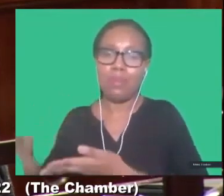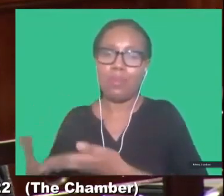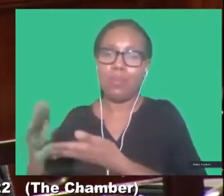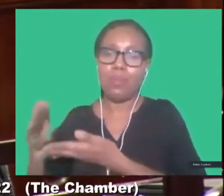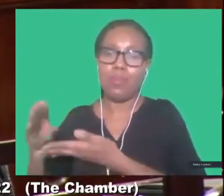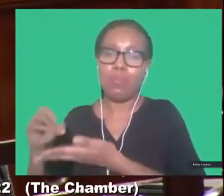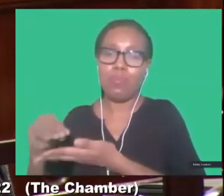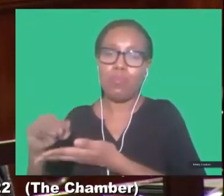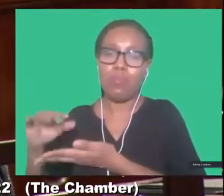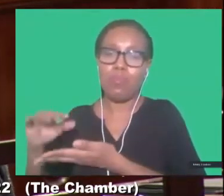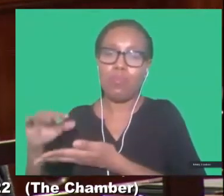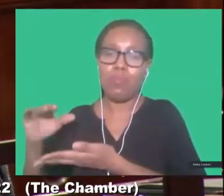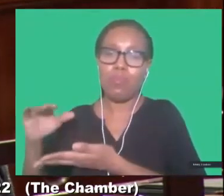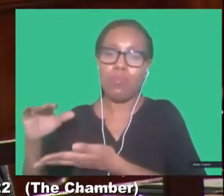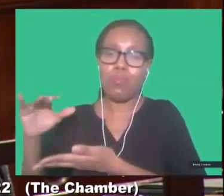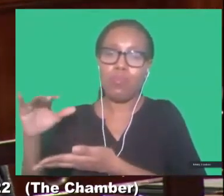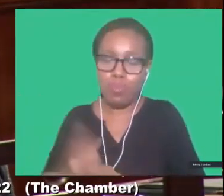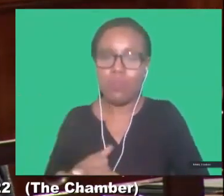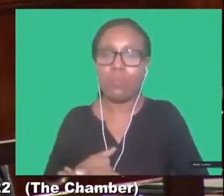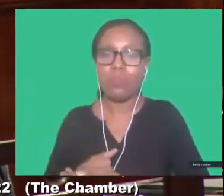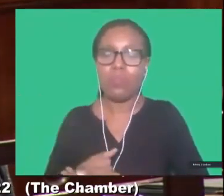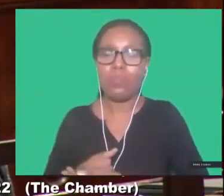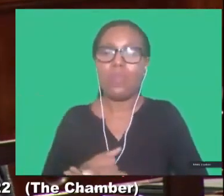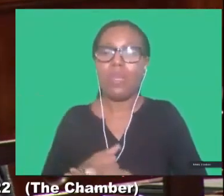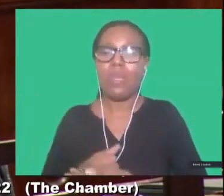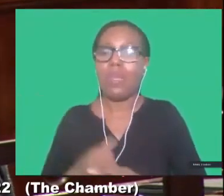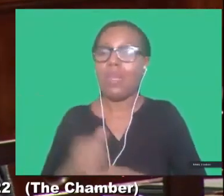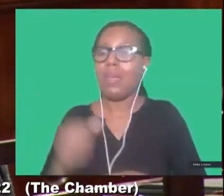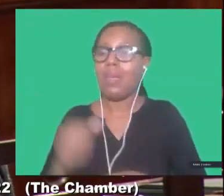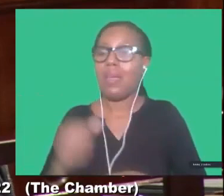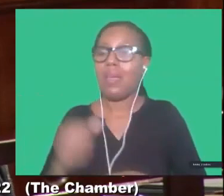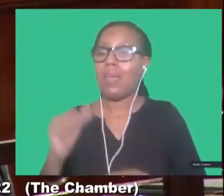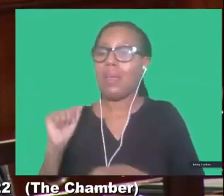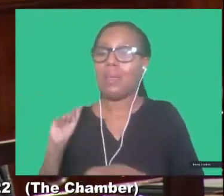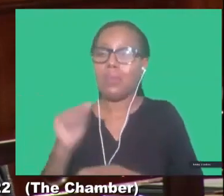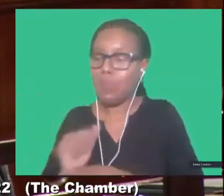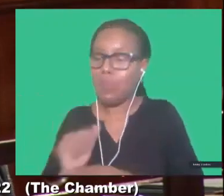business expansion and entrepreneurship.